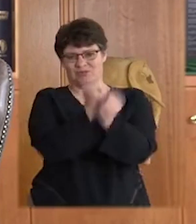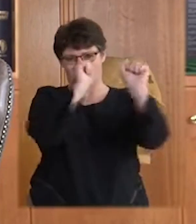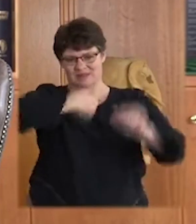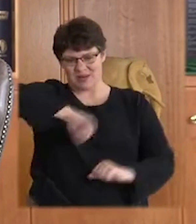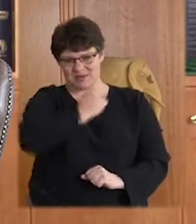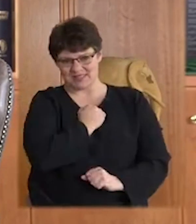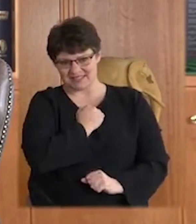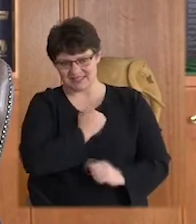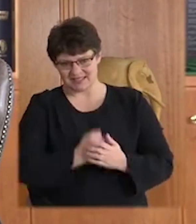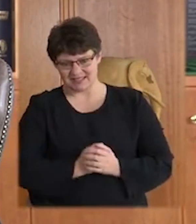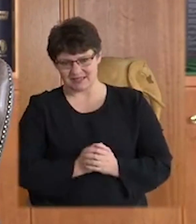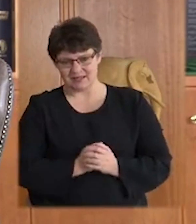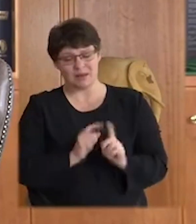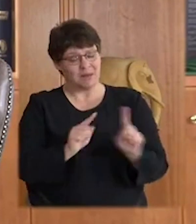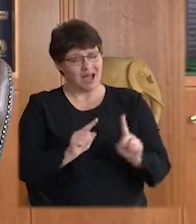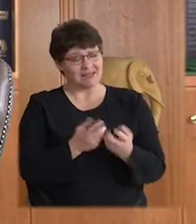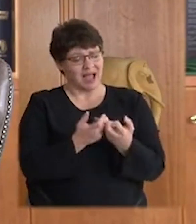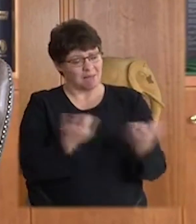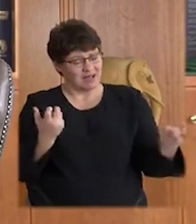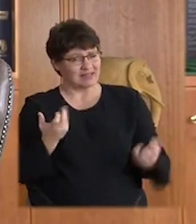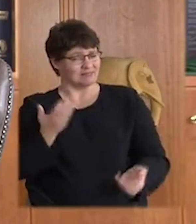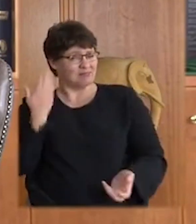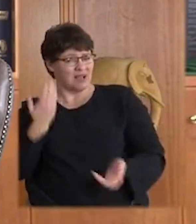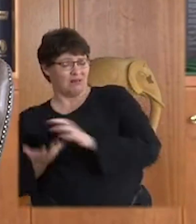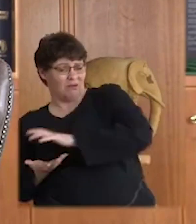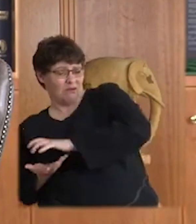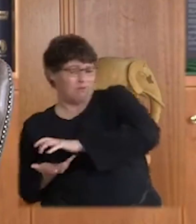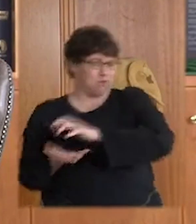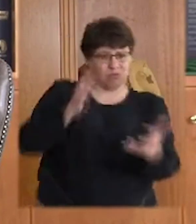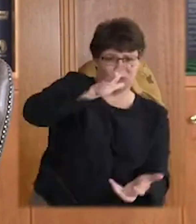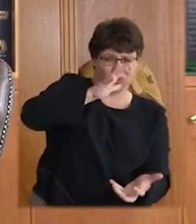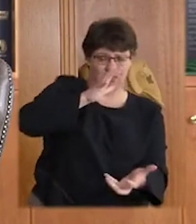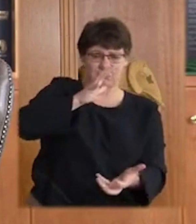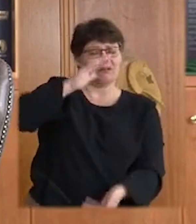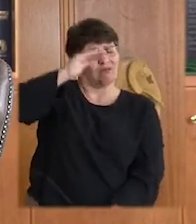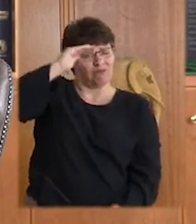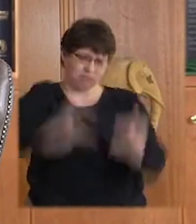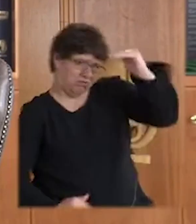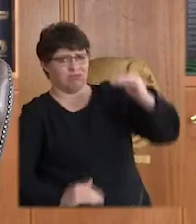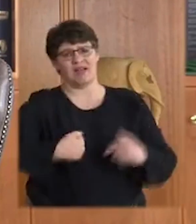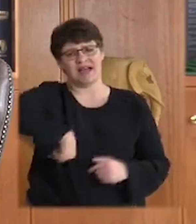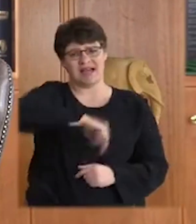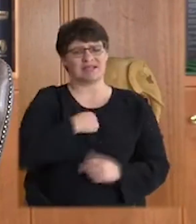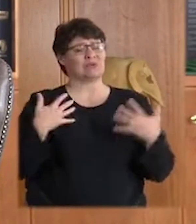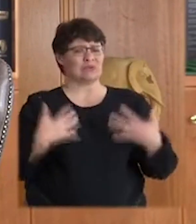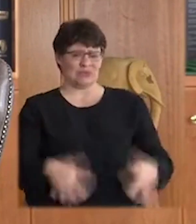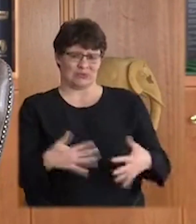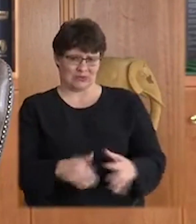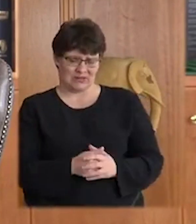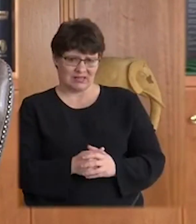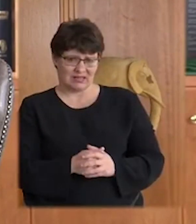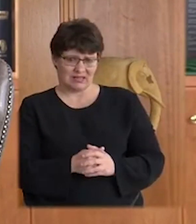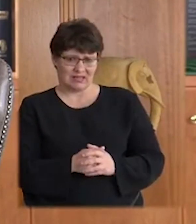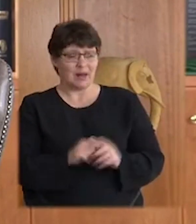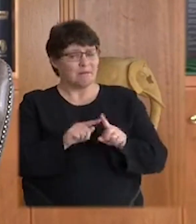But the devastating legacy of our past runs so deep that at times we